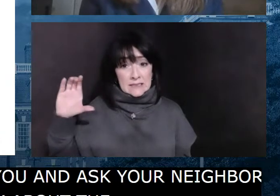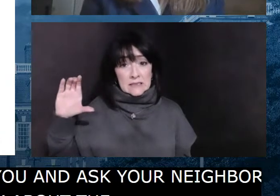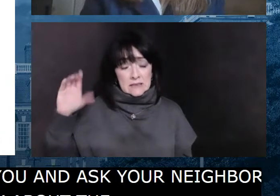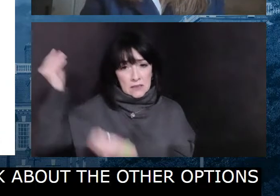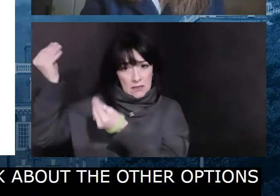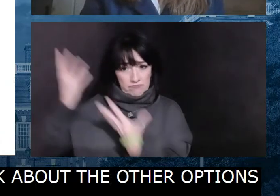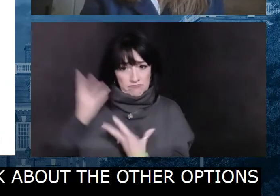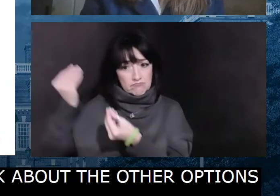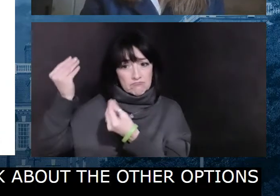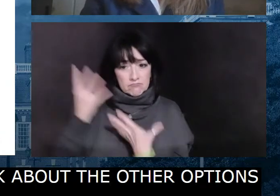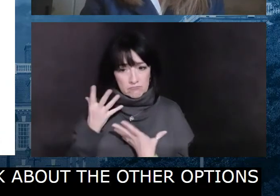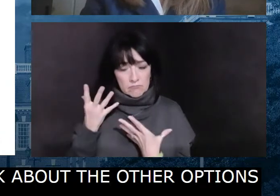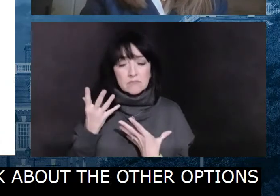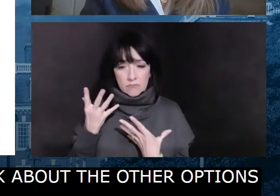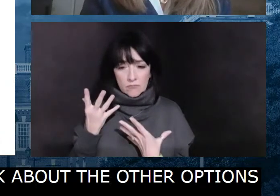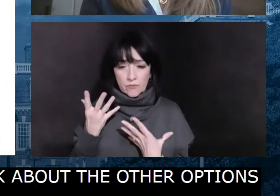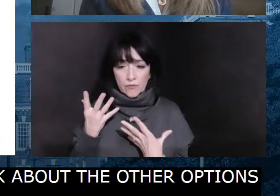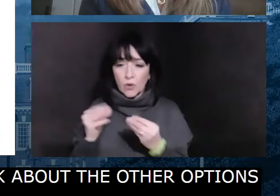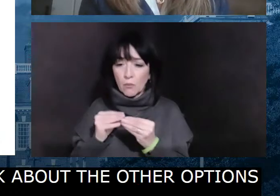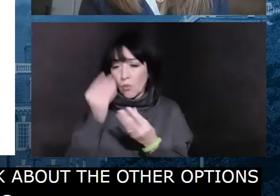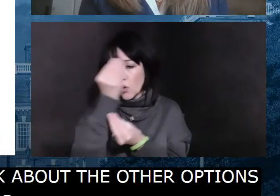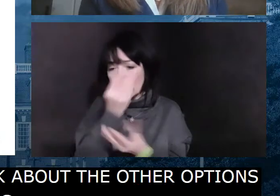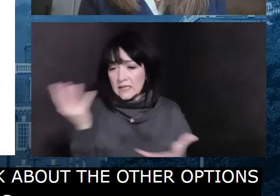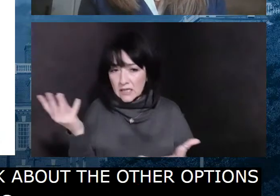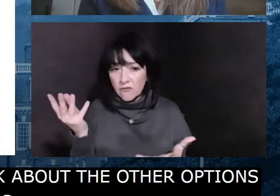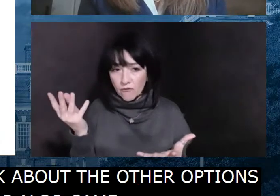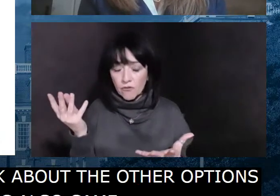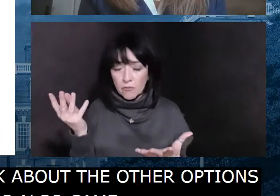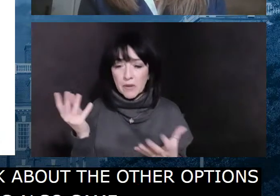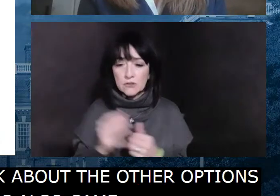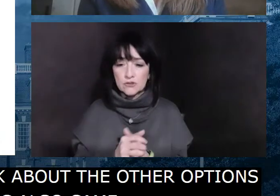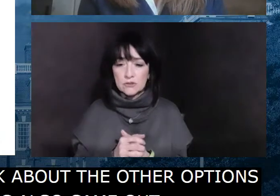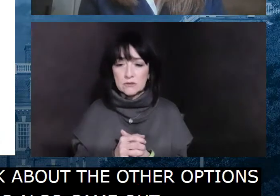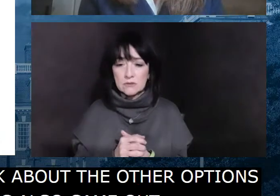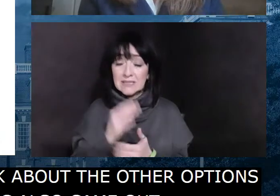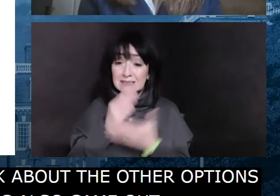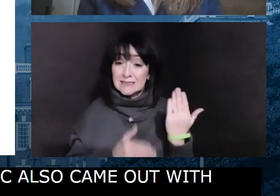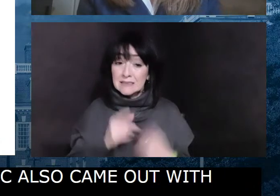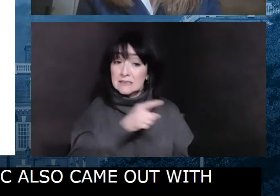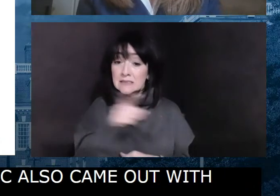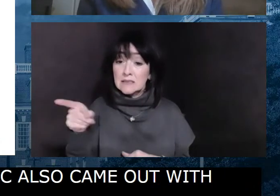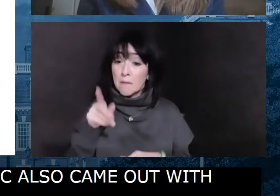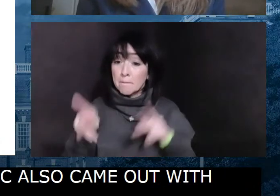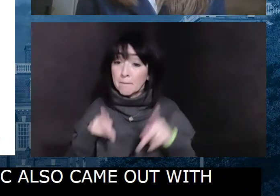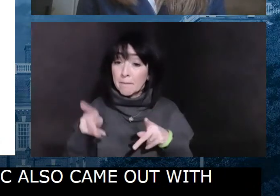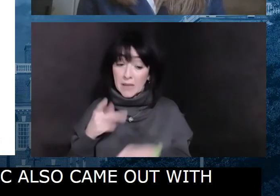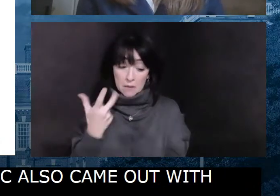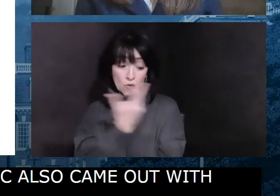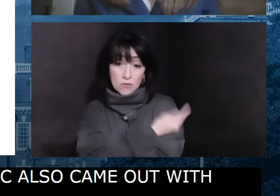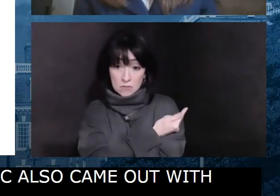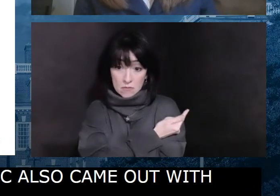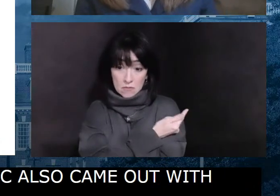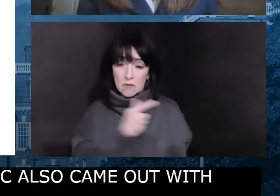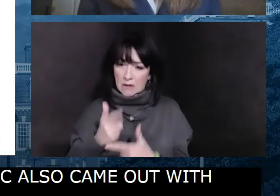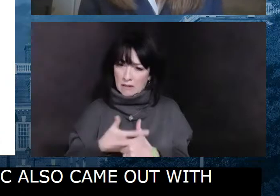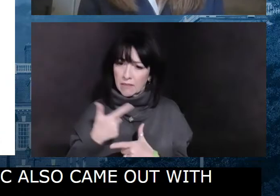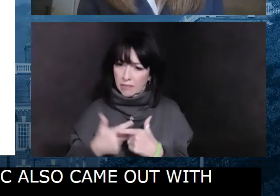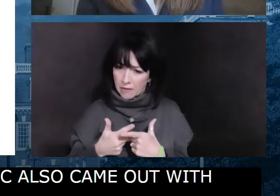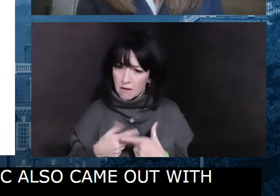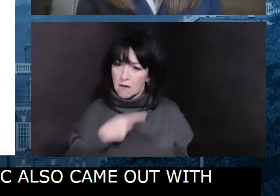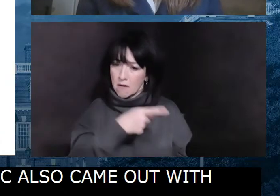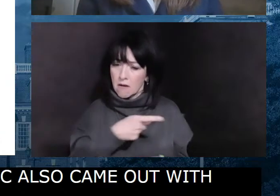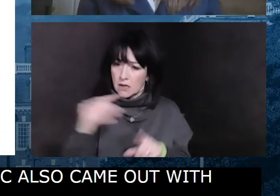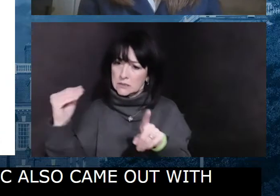been exposed to COVID after they have received the vaccination. So as we've talked